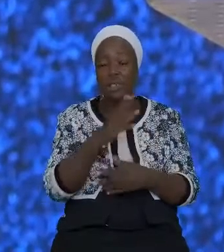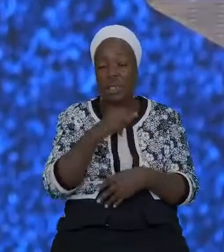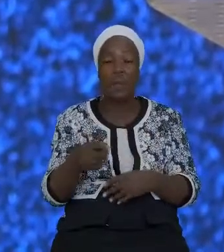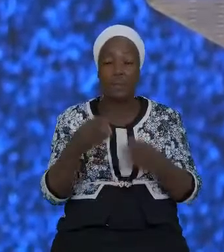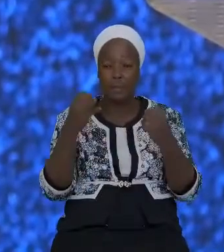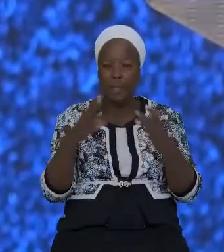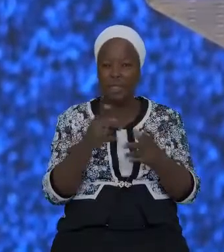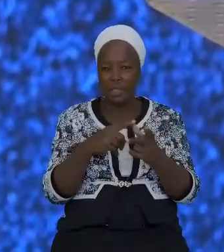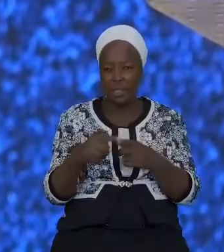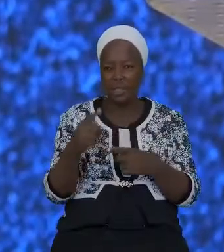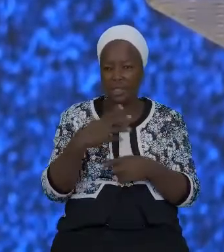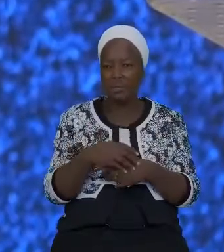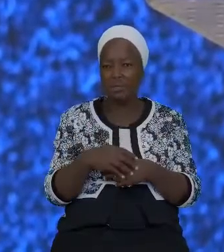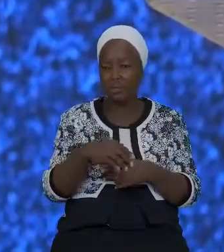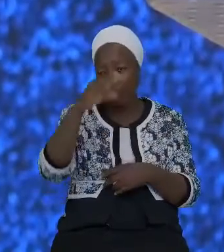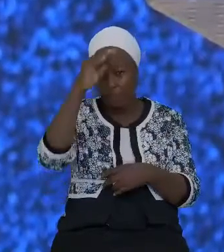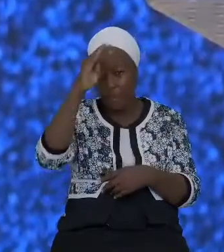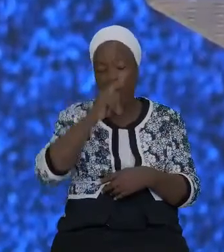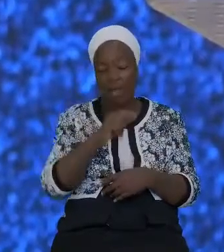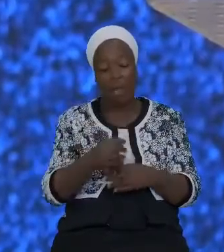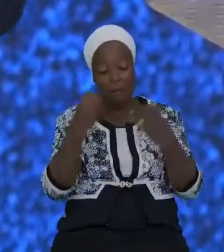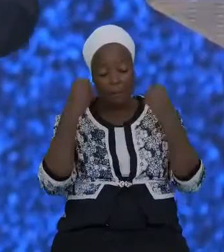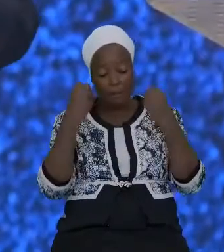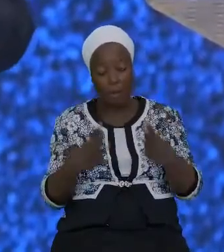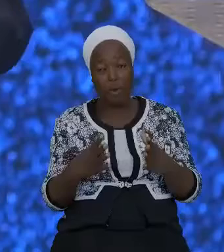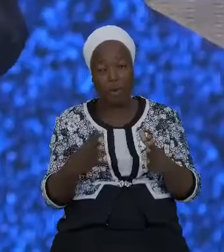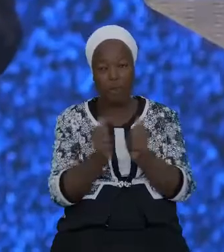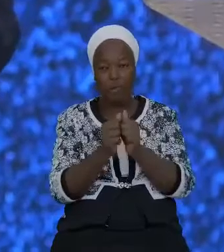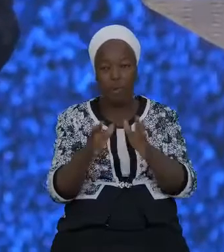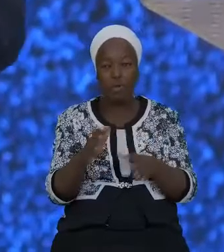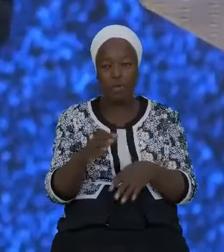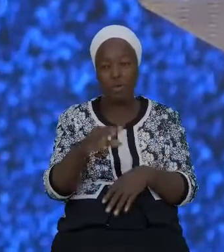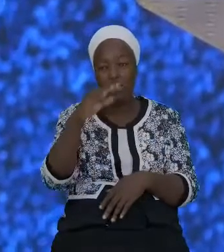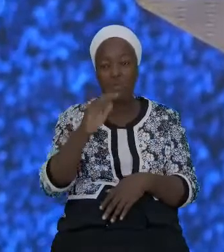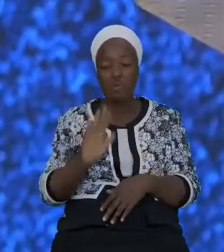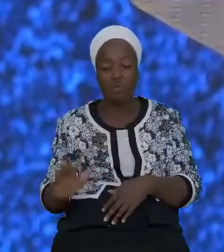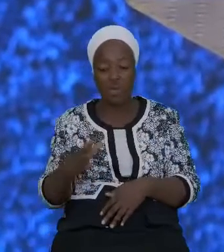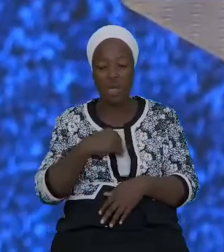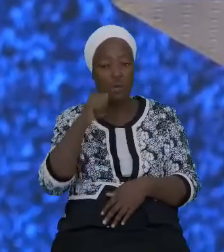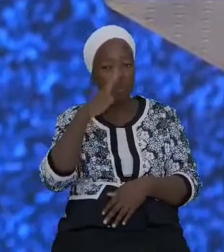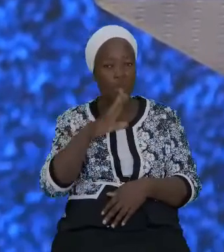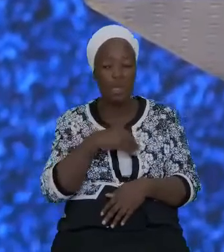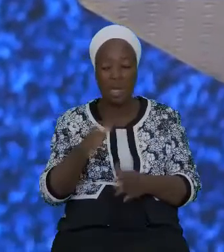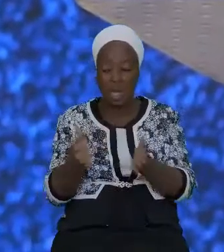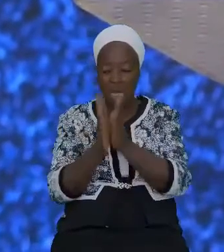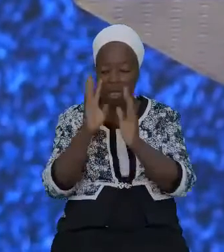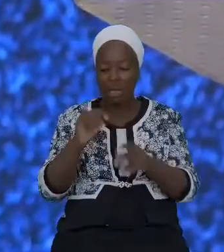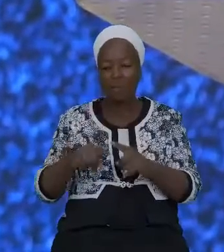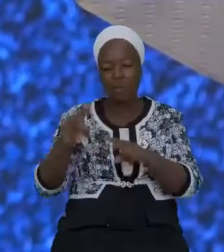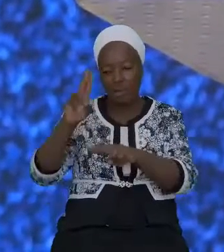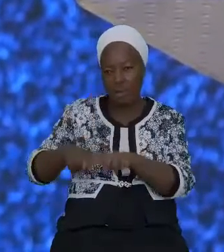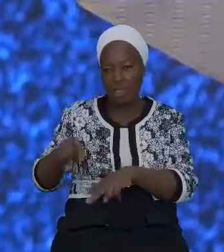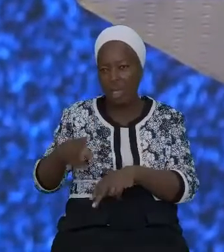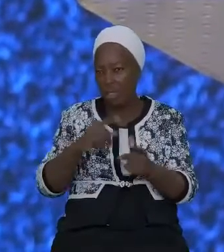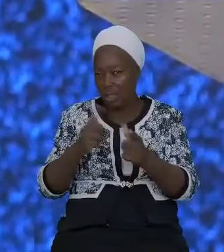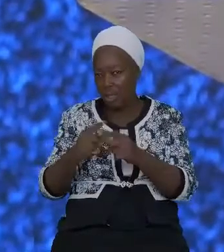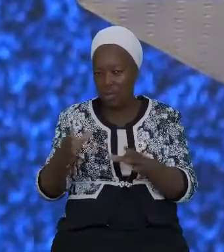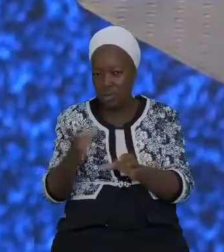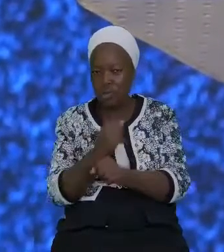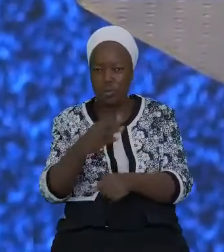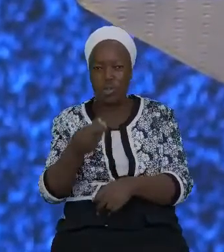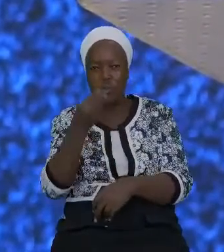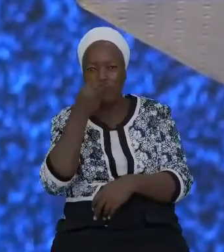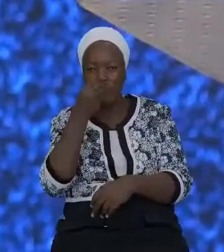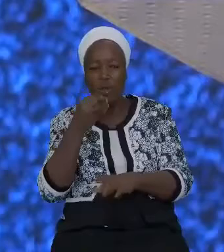men, but we have women and children. He told them to sit down, and then he took the food,